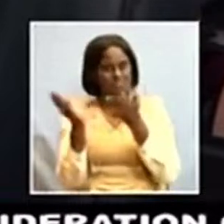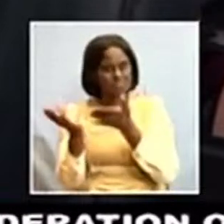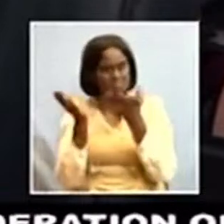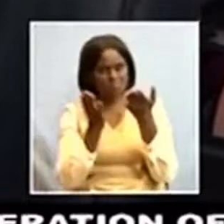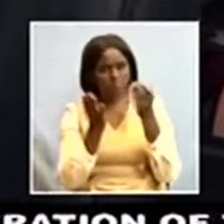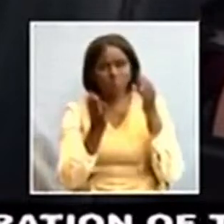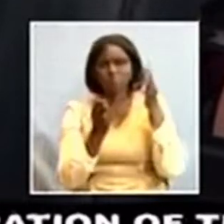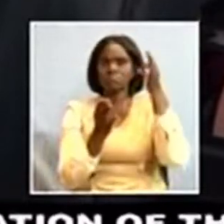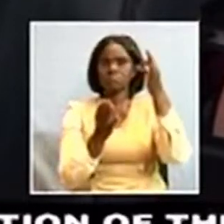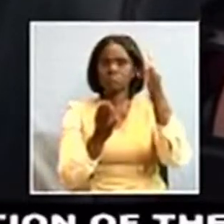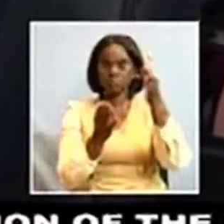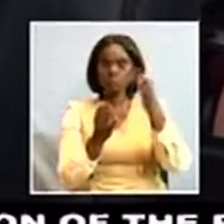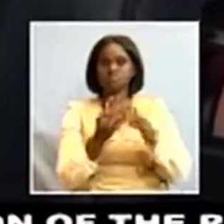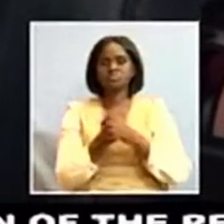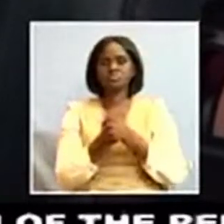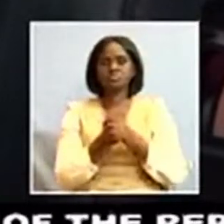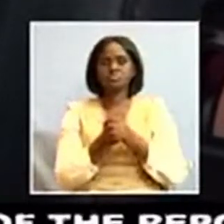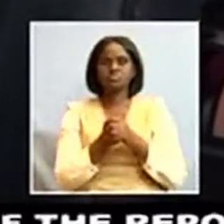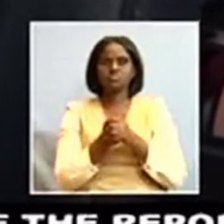forward.